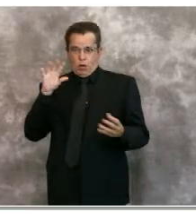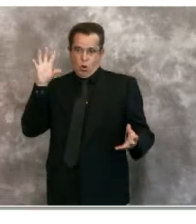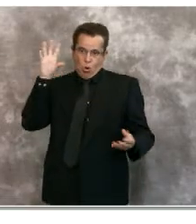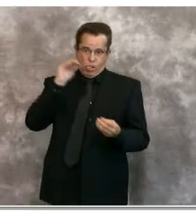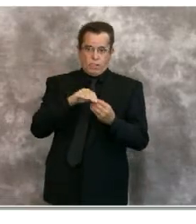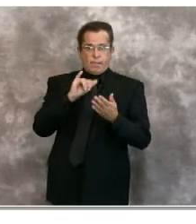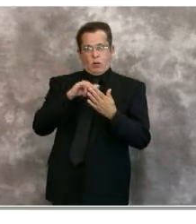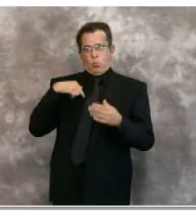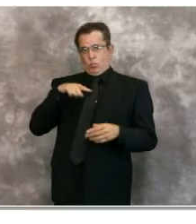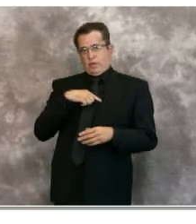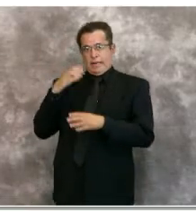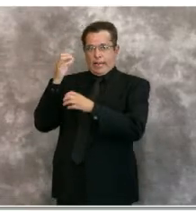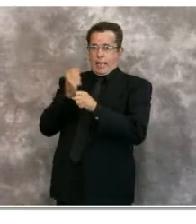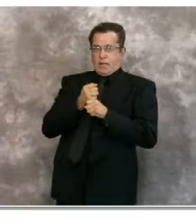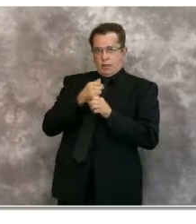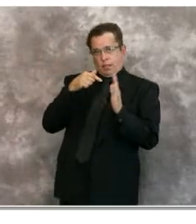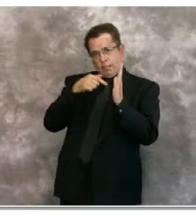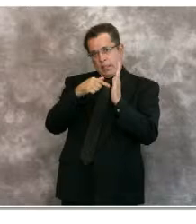we have data,